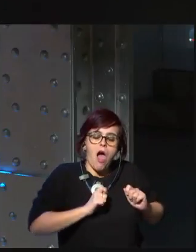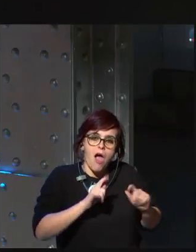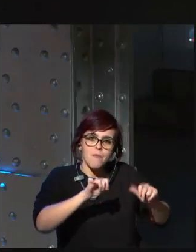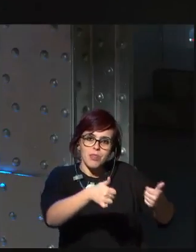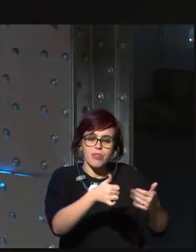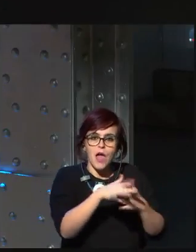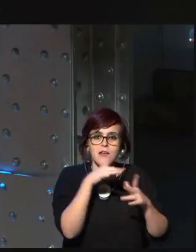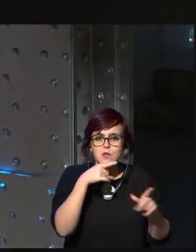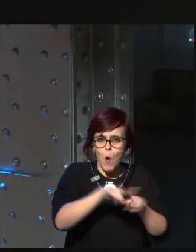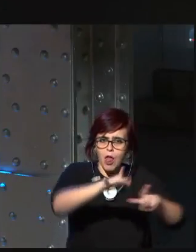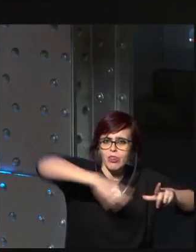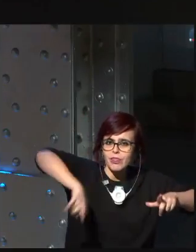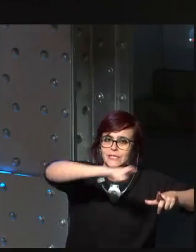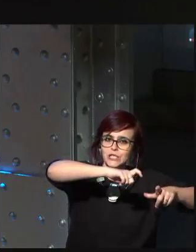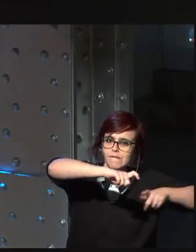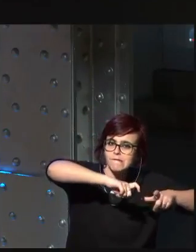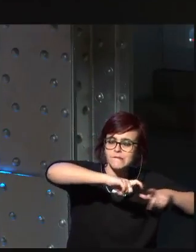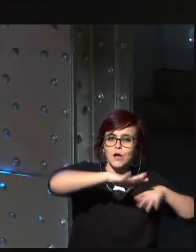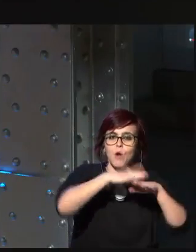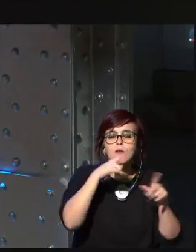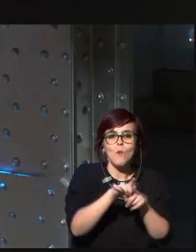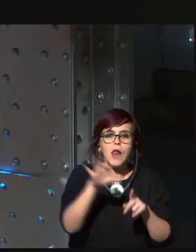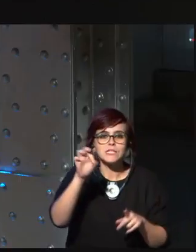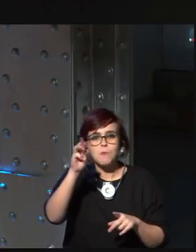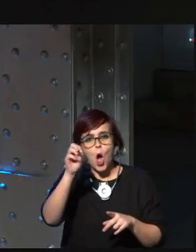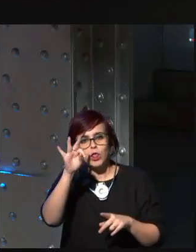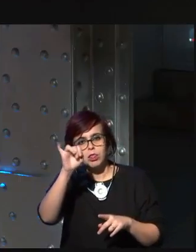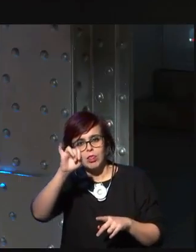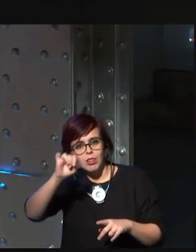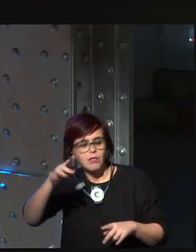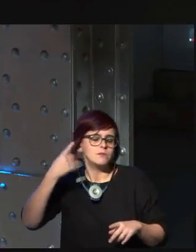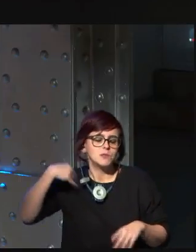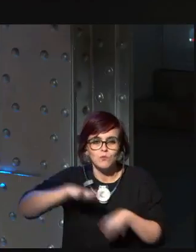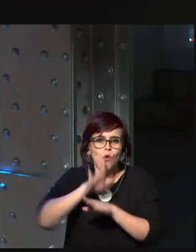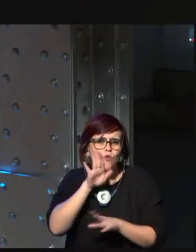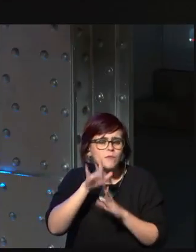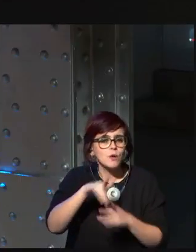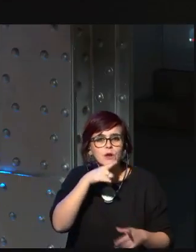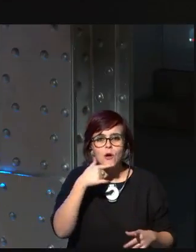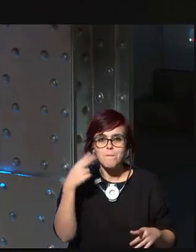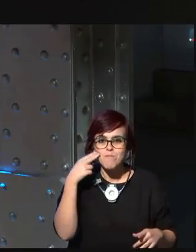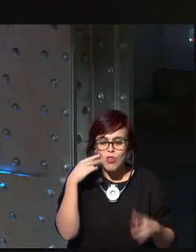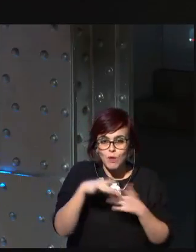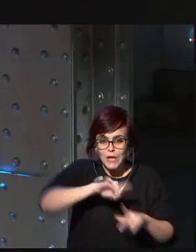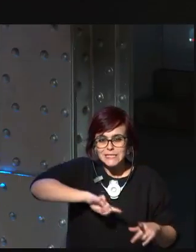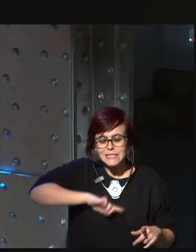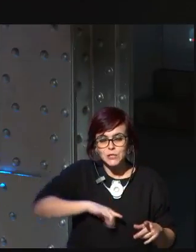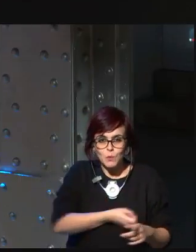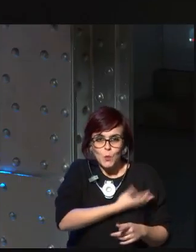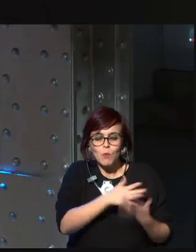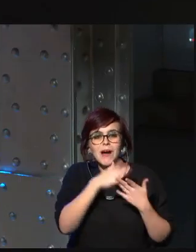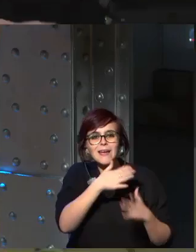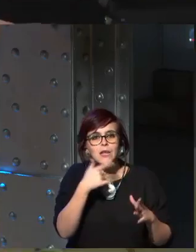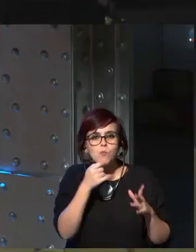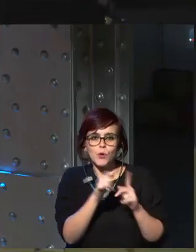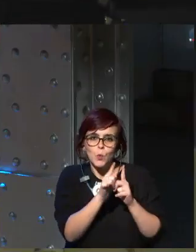music, part of the essence of music, like, for example, buying records. Things that I loved doing, I didn't want to leave behind.